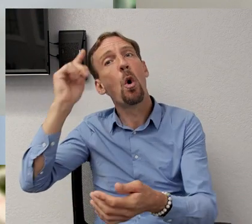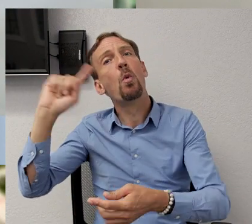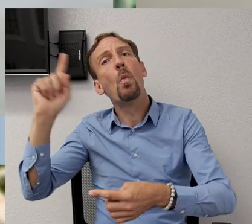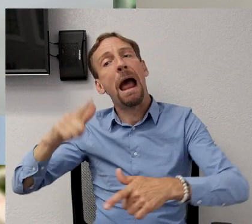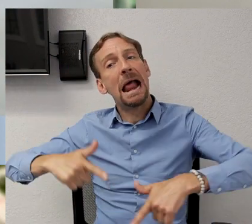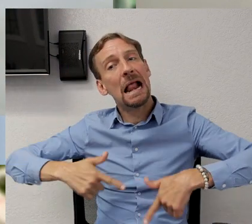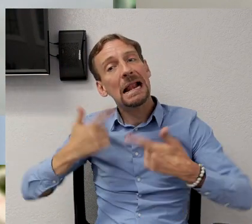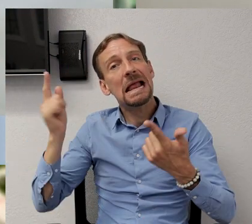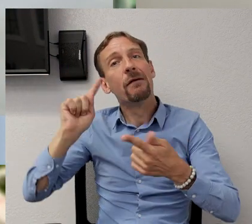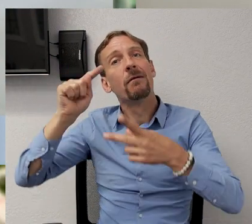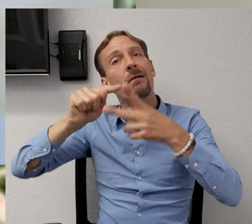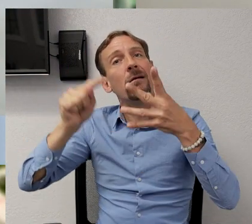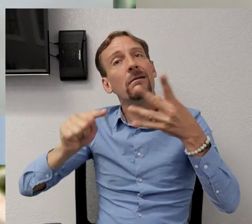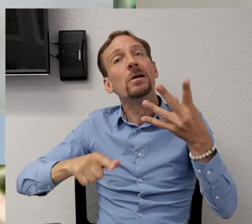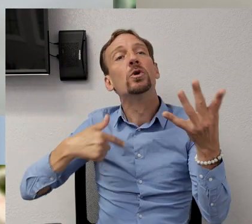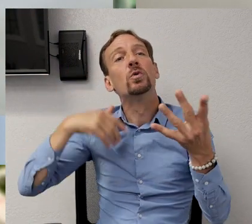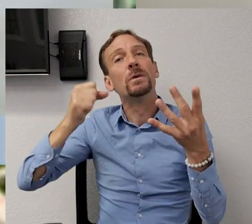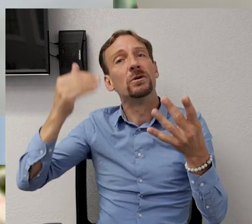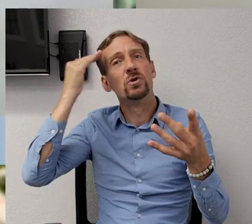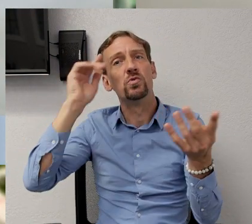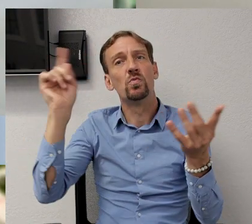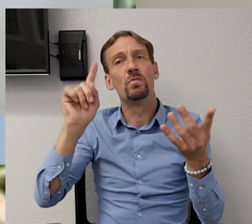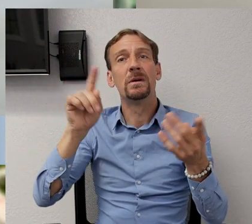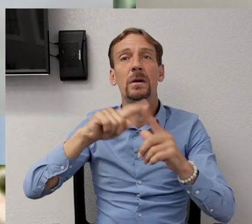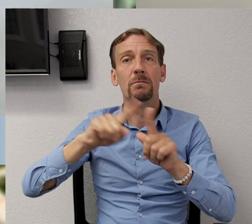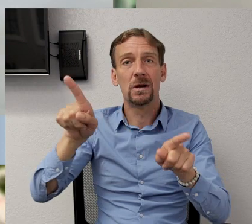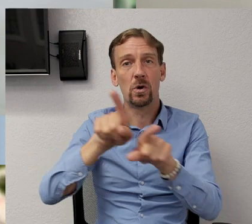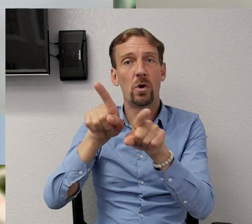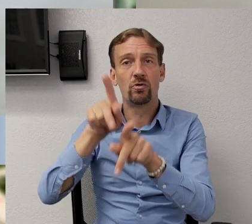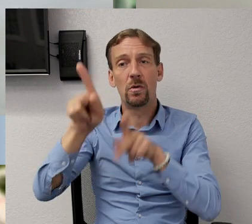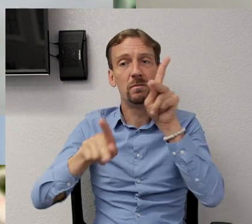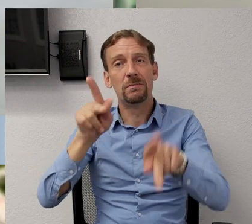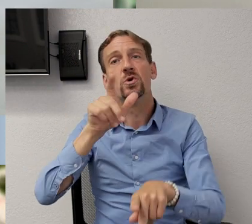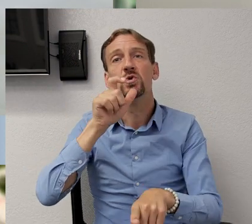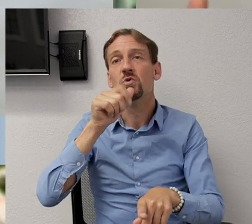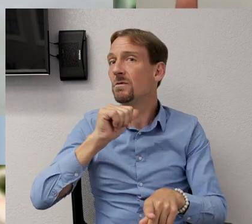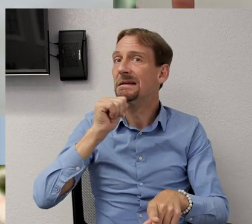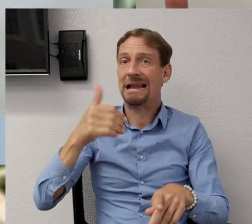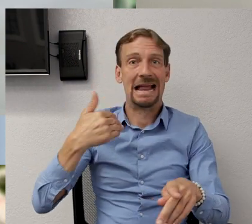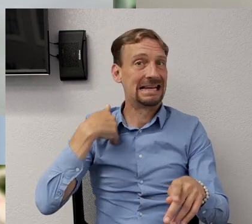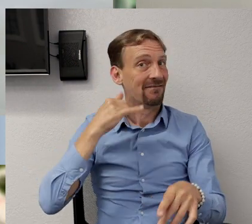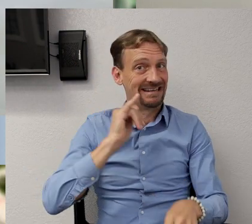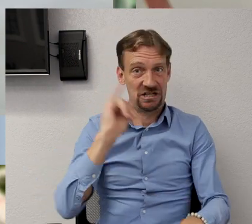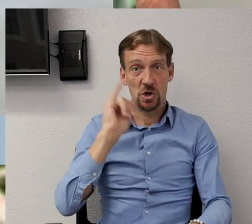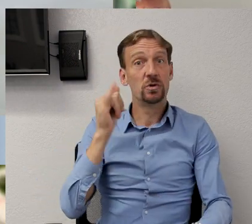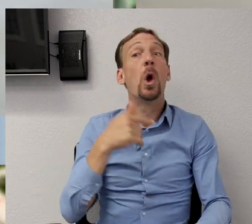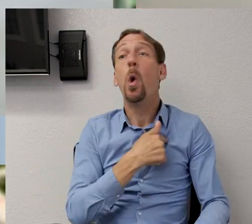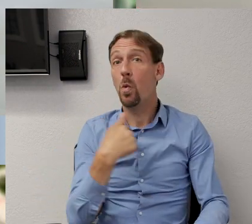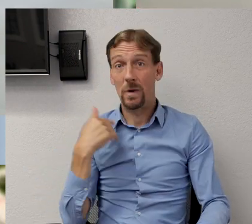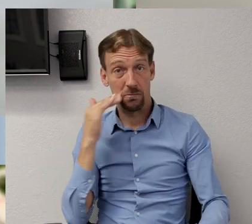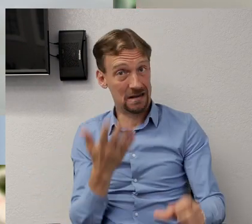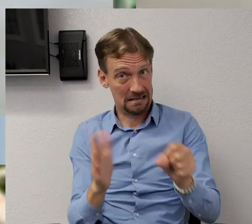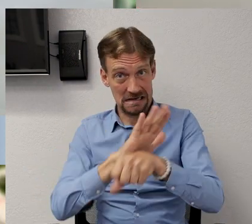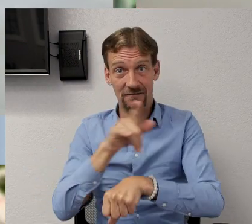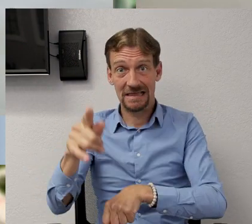for those. But we also see the uninsured, and so if somebody does not have coverage, then we do it for free. Mm-hmm.